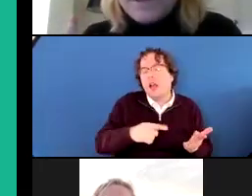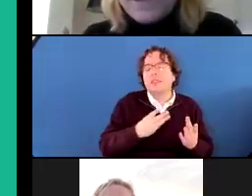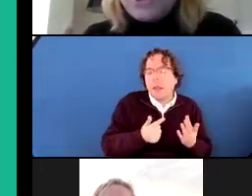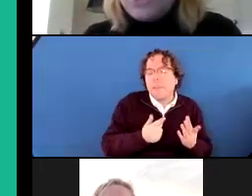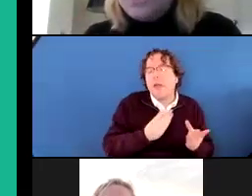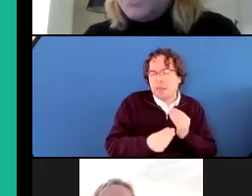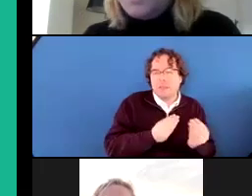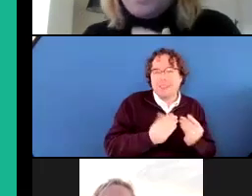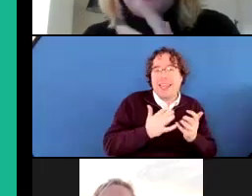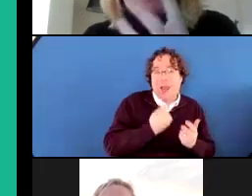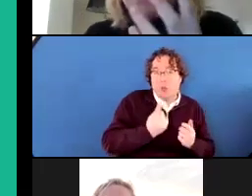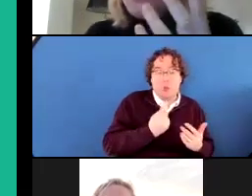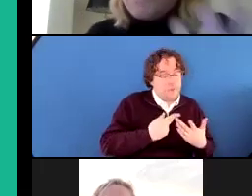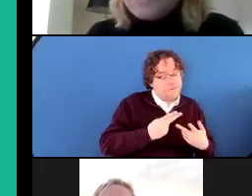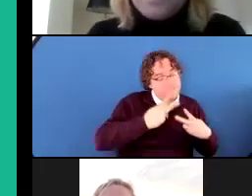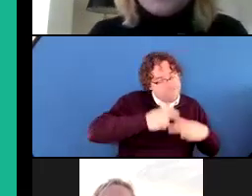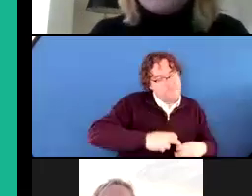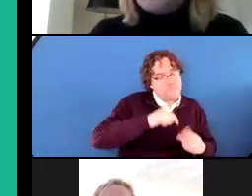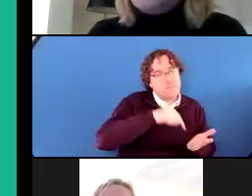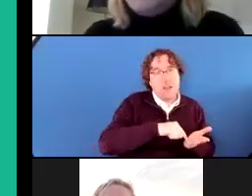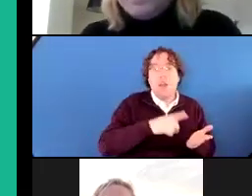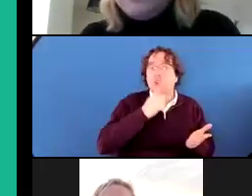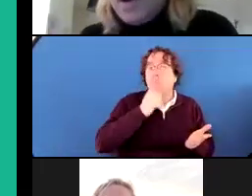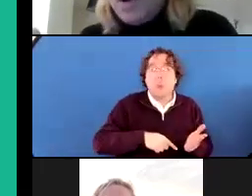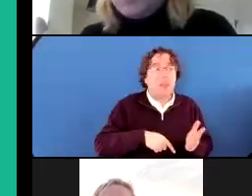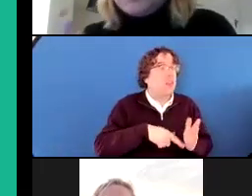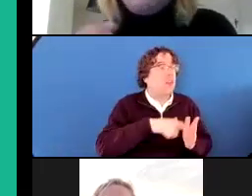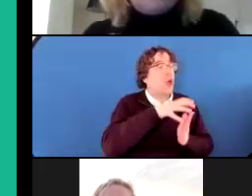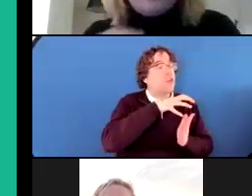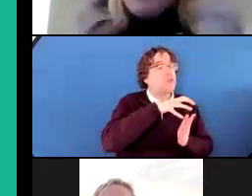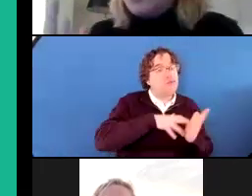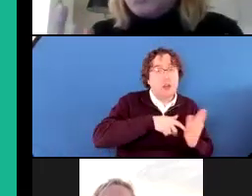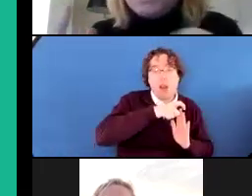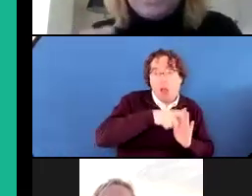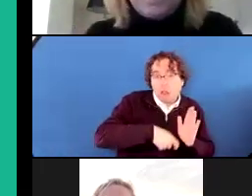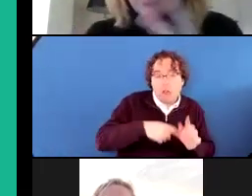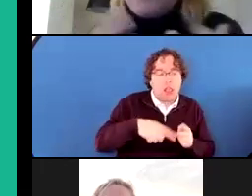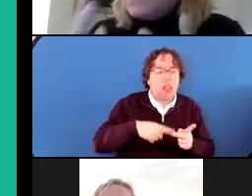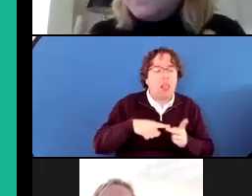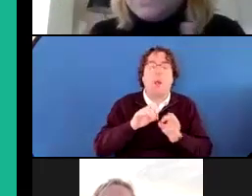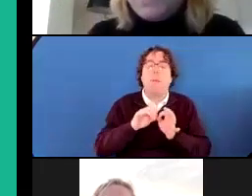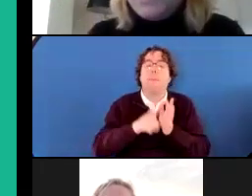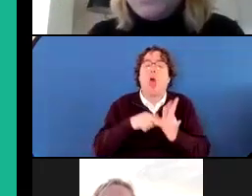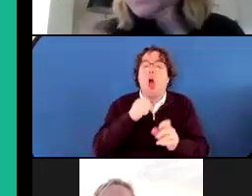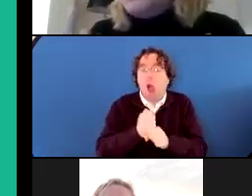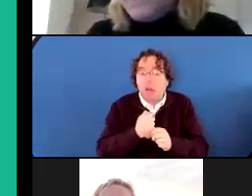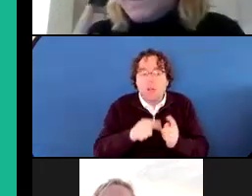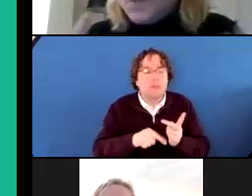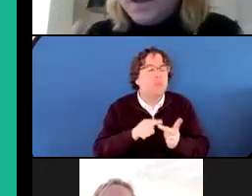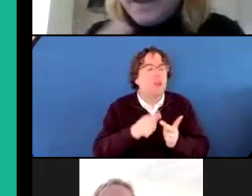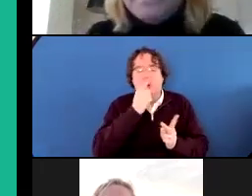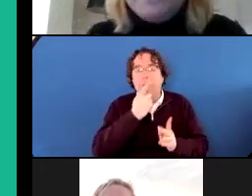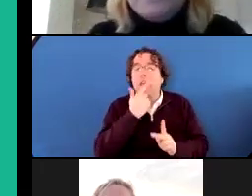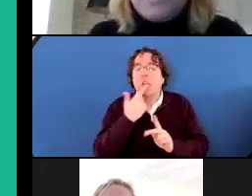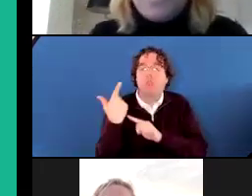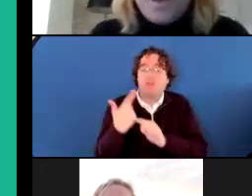that provocation. It might be a written article, could be a blog, could be a recording, a creative response. There's some flex